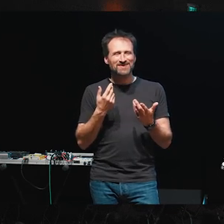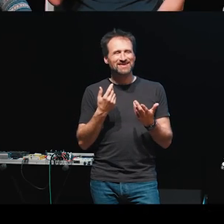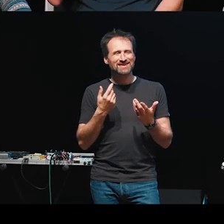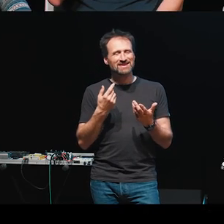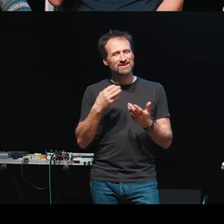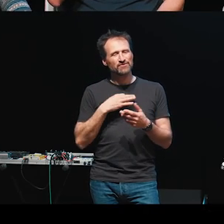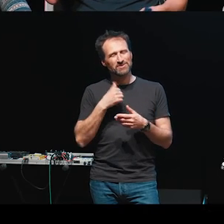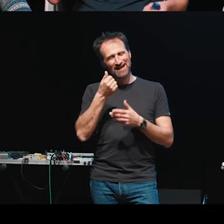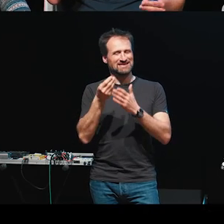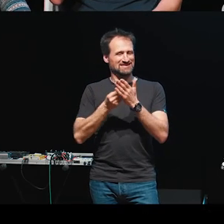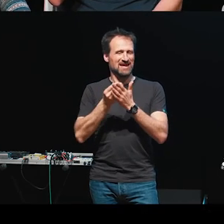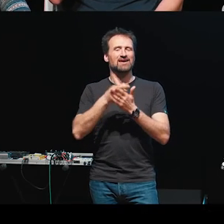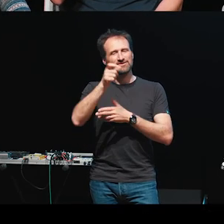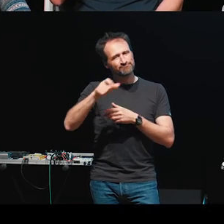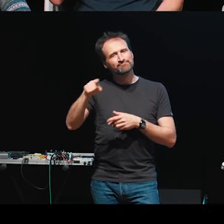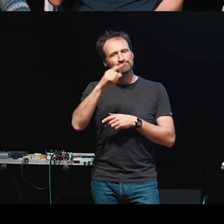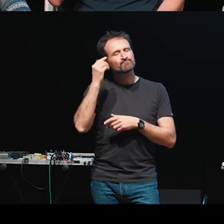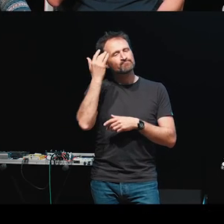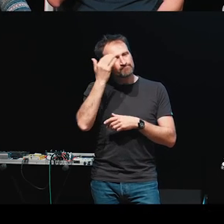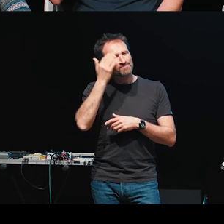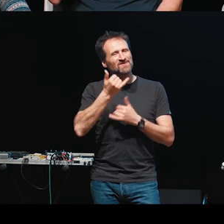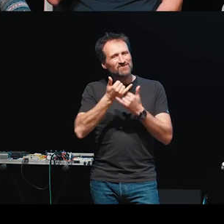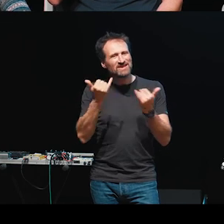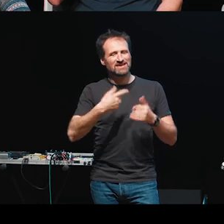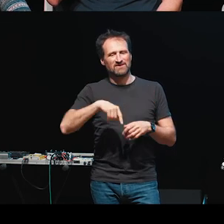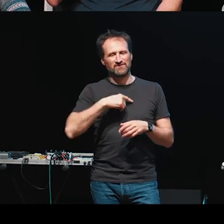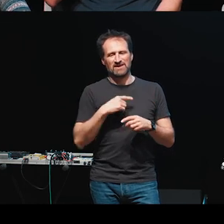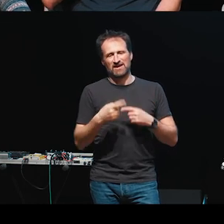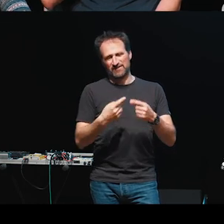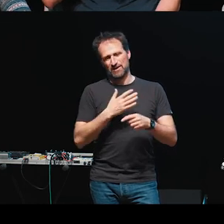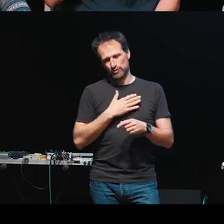are caring about how we develop our software.